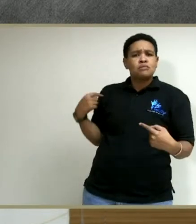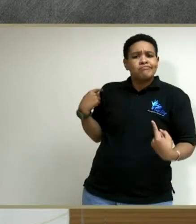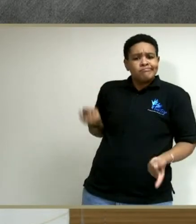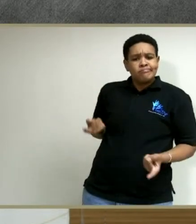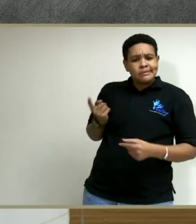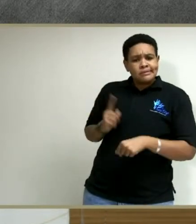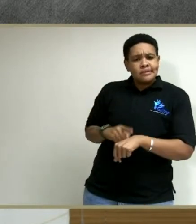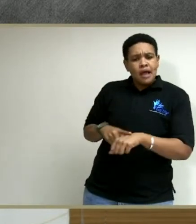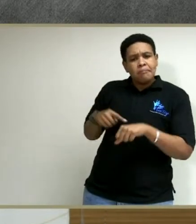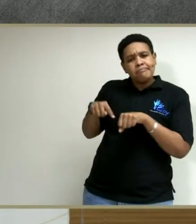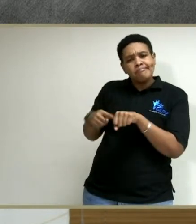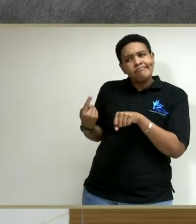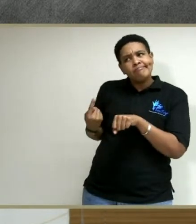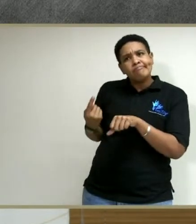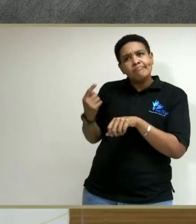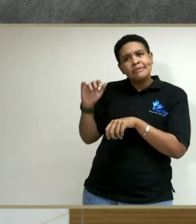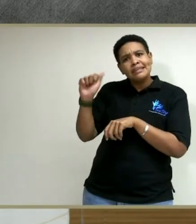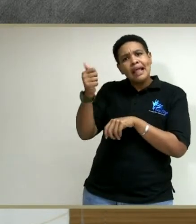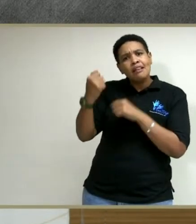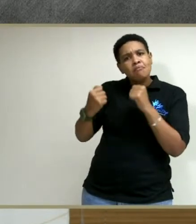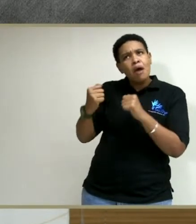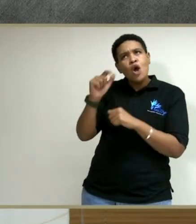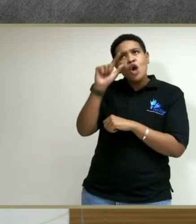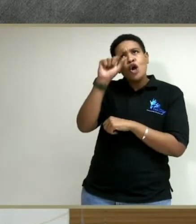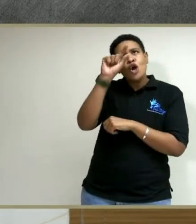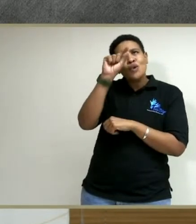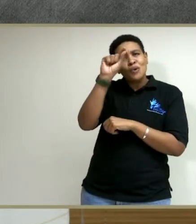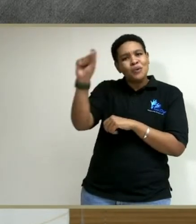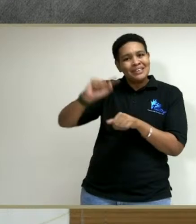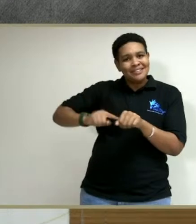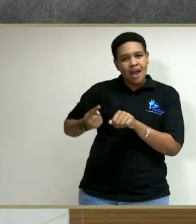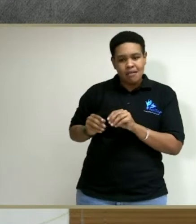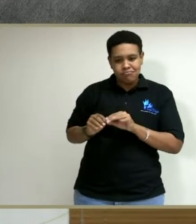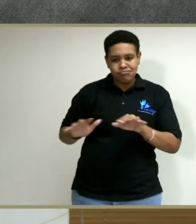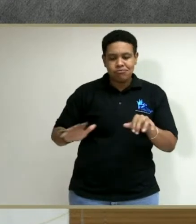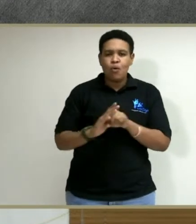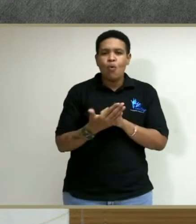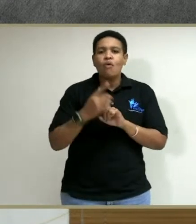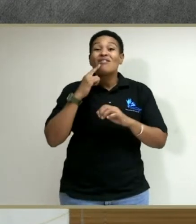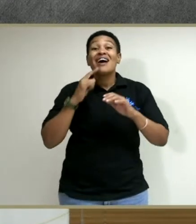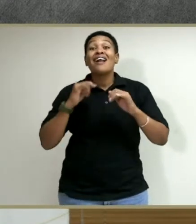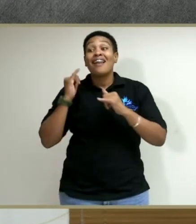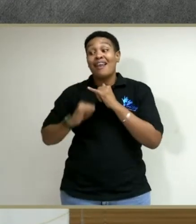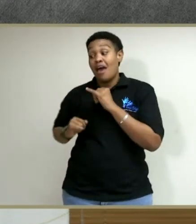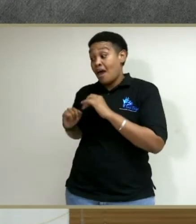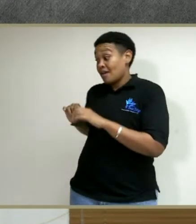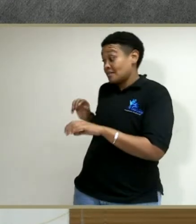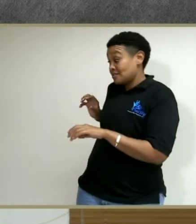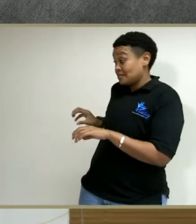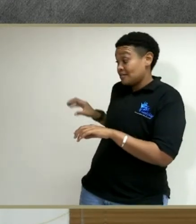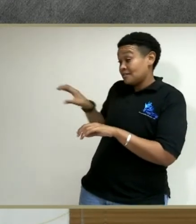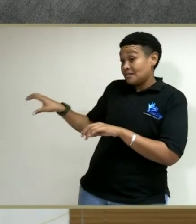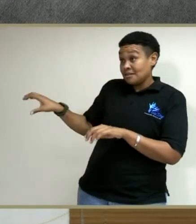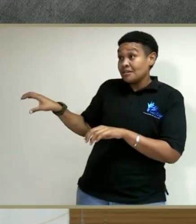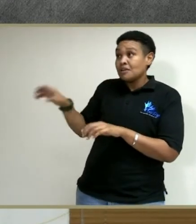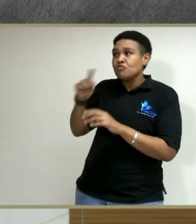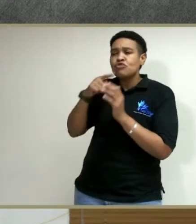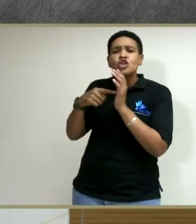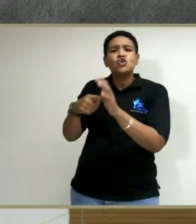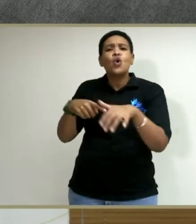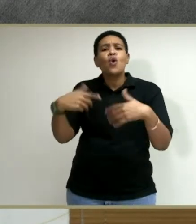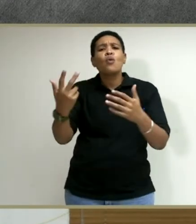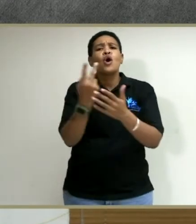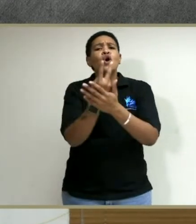time since the 10th of March, and the bottom figures give you what has been happening over the last 2 weeks in terms of the number